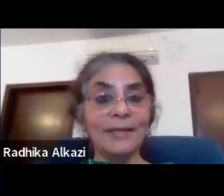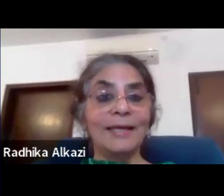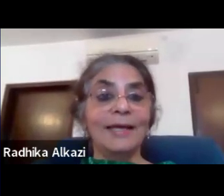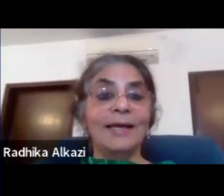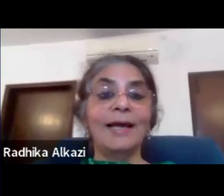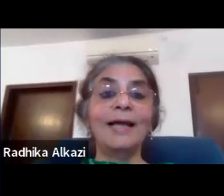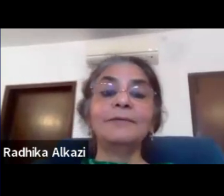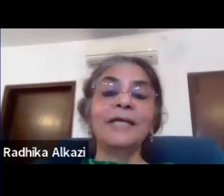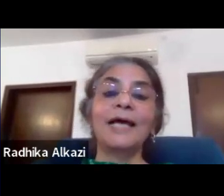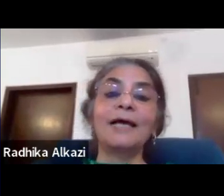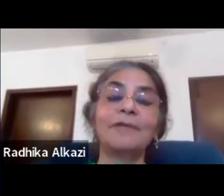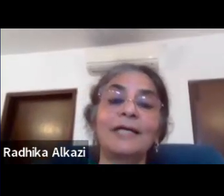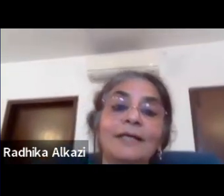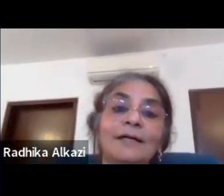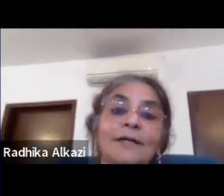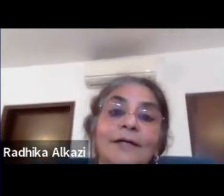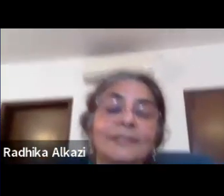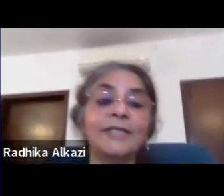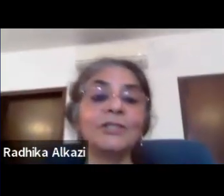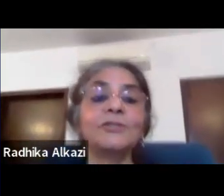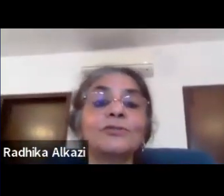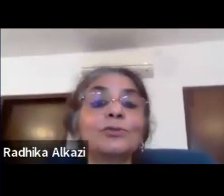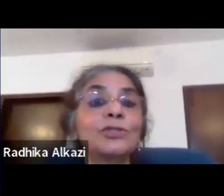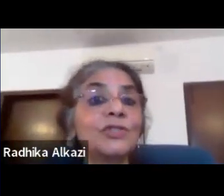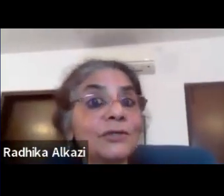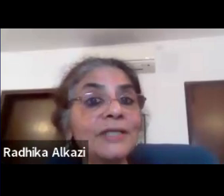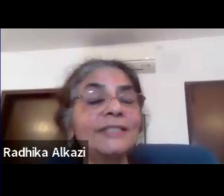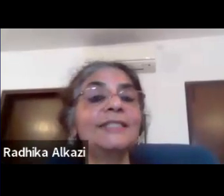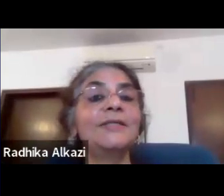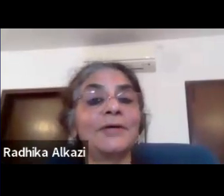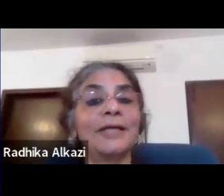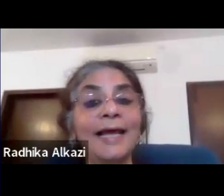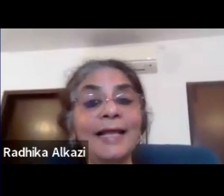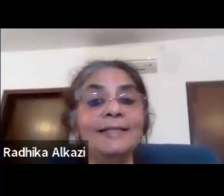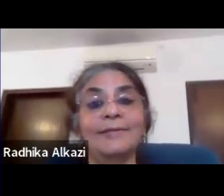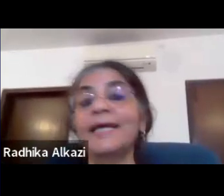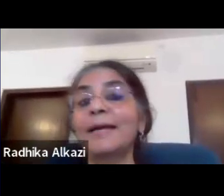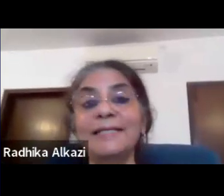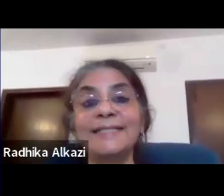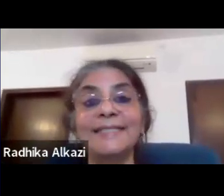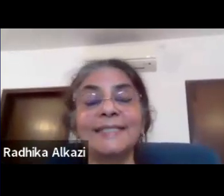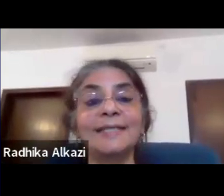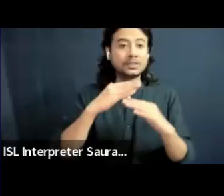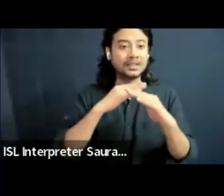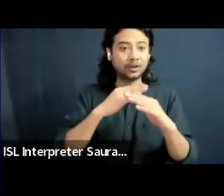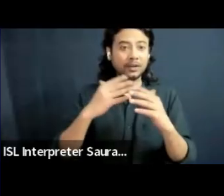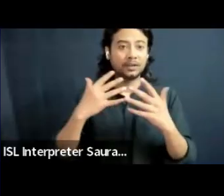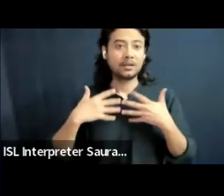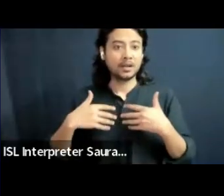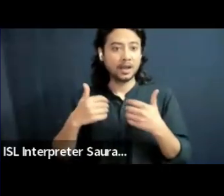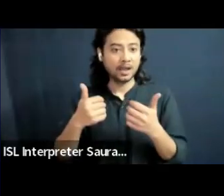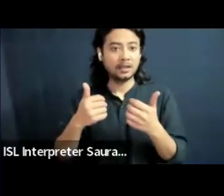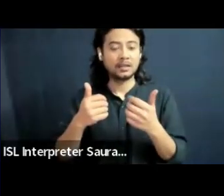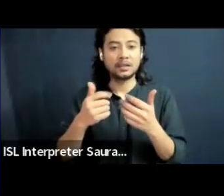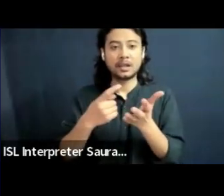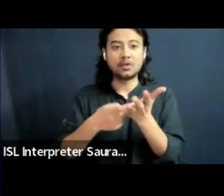law, and we have sections on social security, on health, rehabilitation, and the right